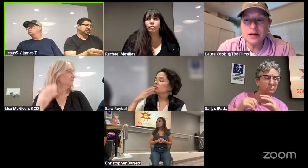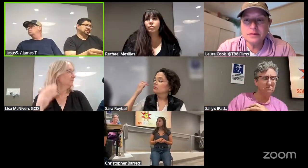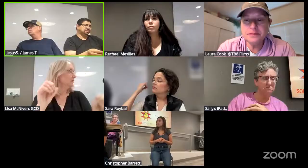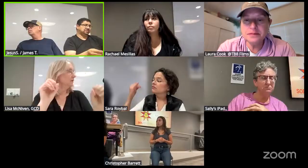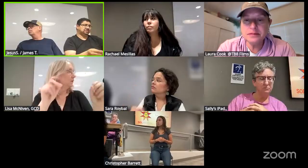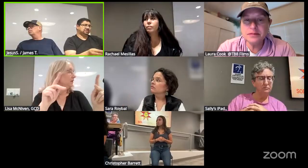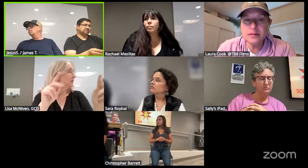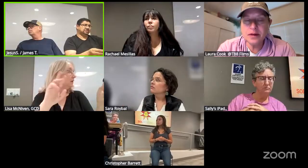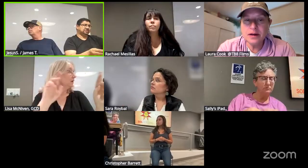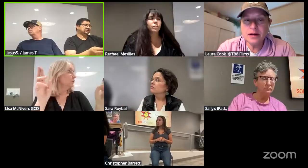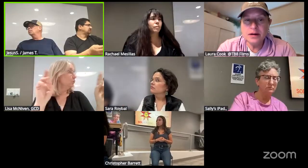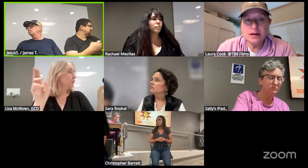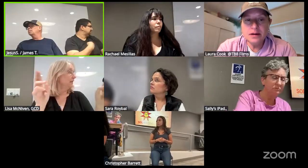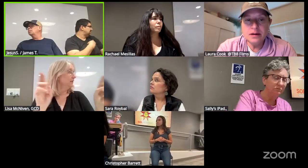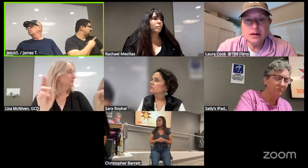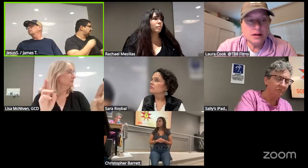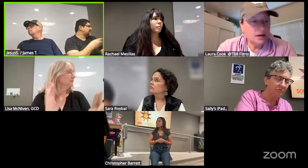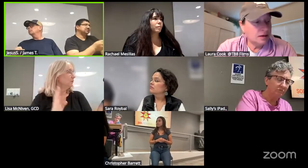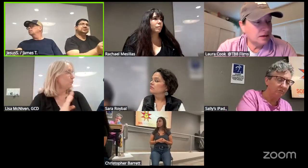Cool.